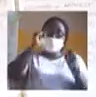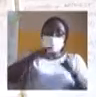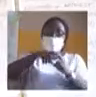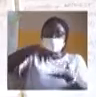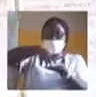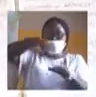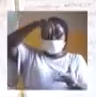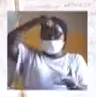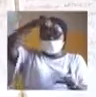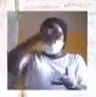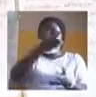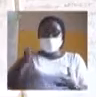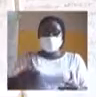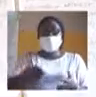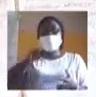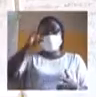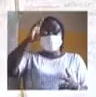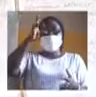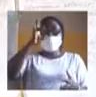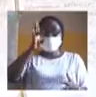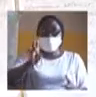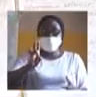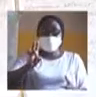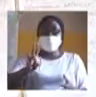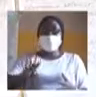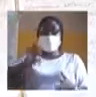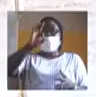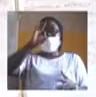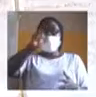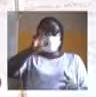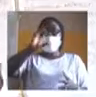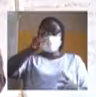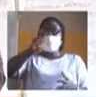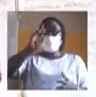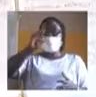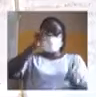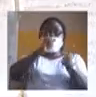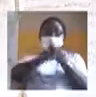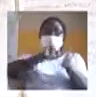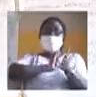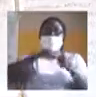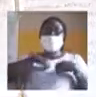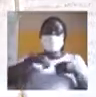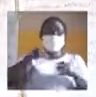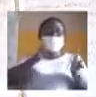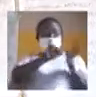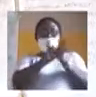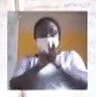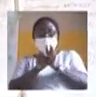these factors. And the mnemonic I'm using is called the P-part. P-part. I'm going to write it on the